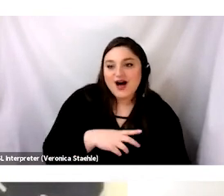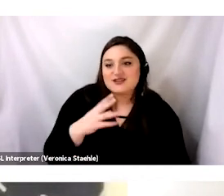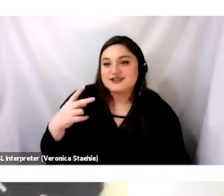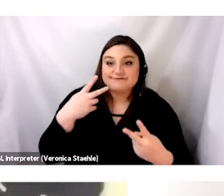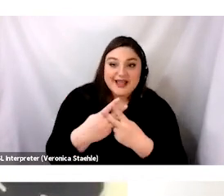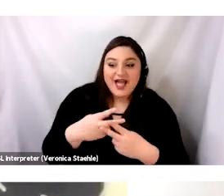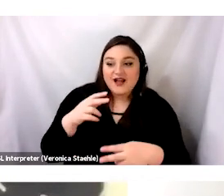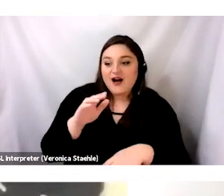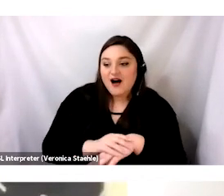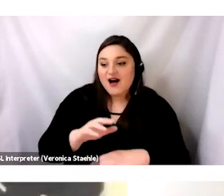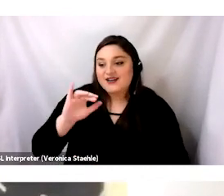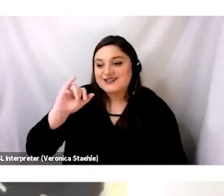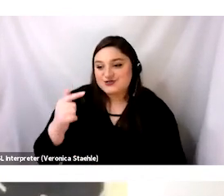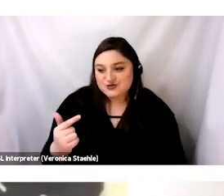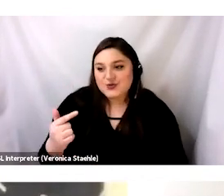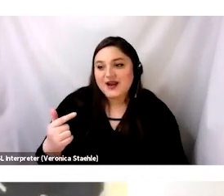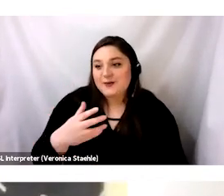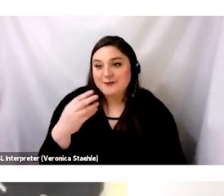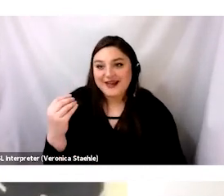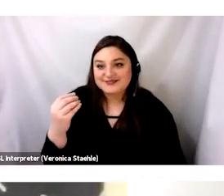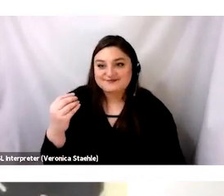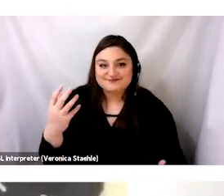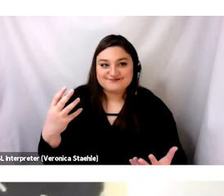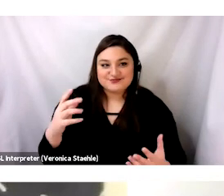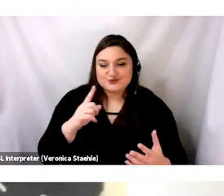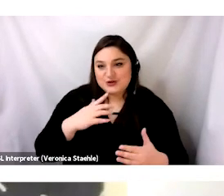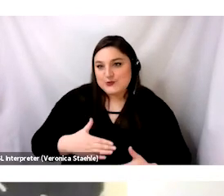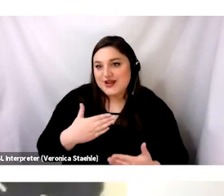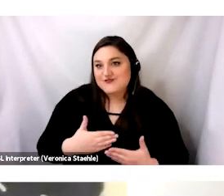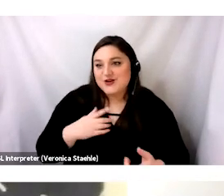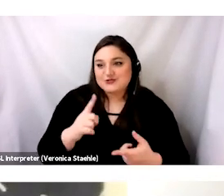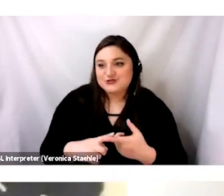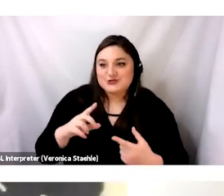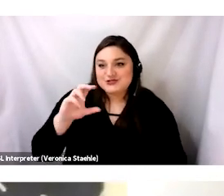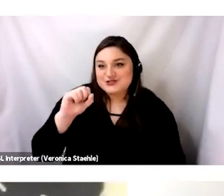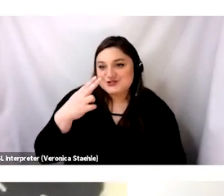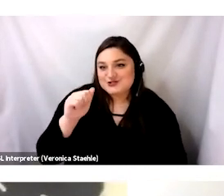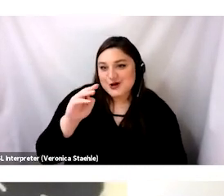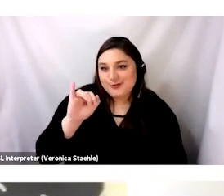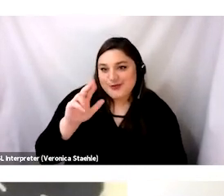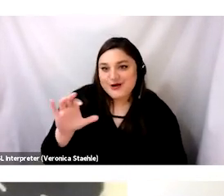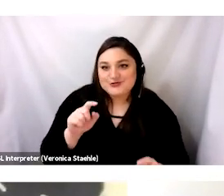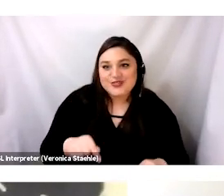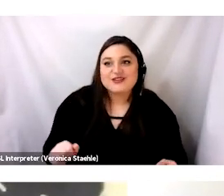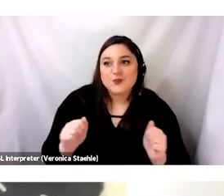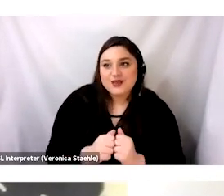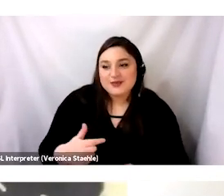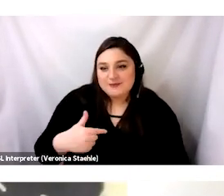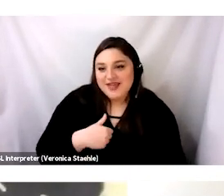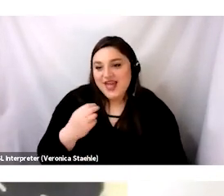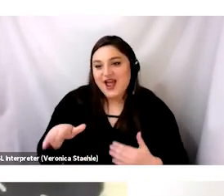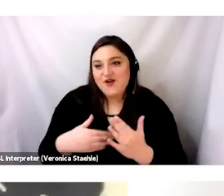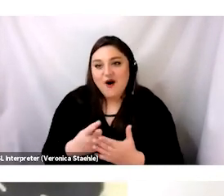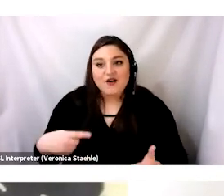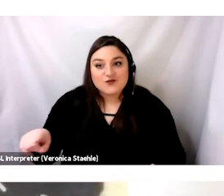us on Instagram. And just really grateful to Sha'Mira for doing this with me, and all of